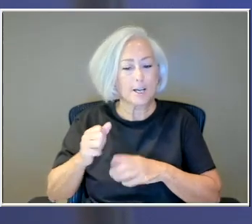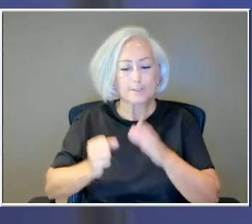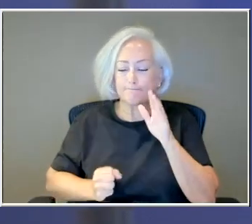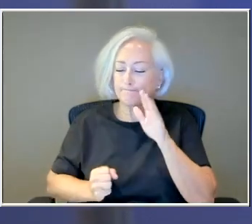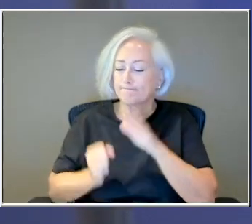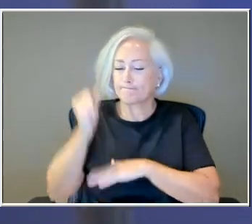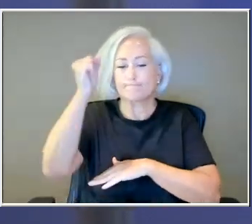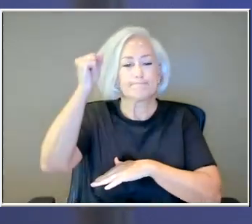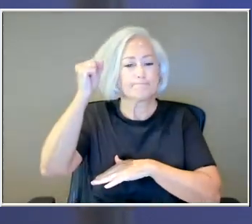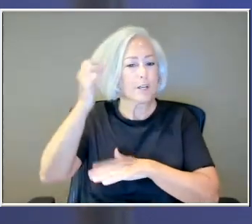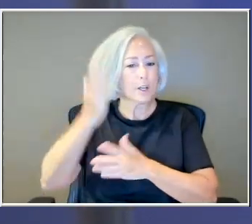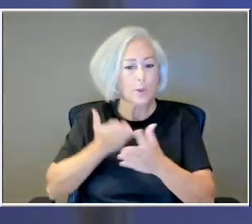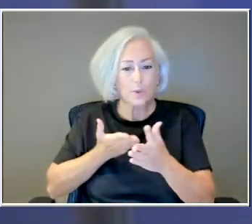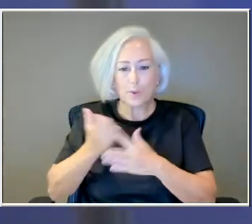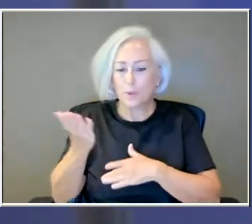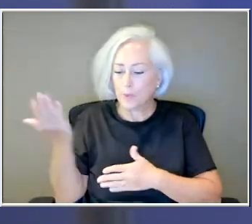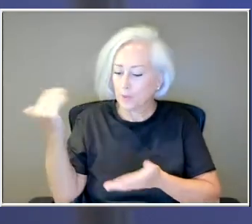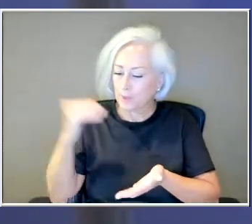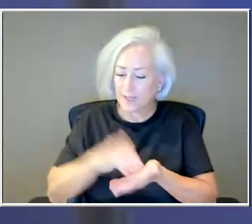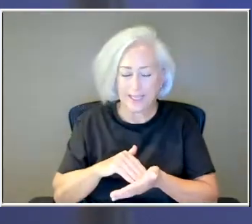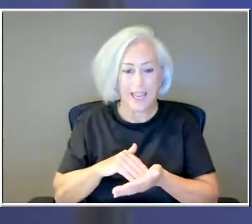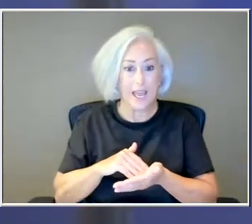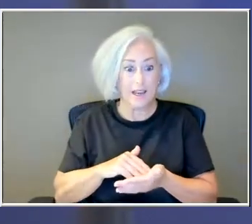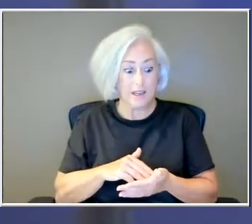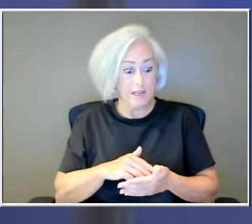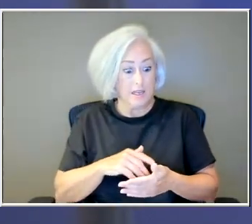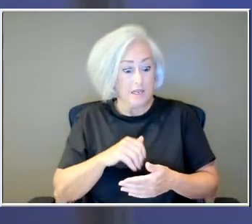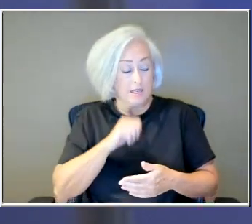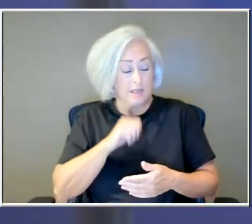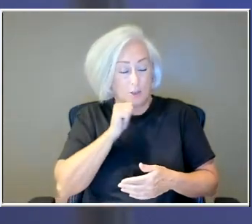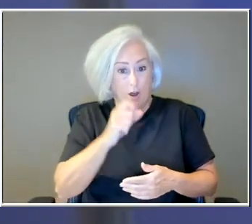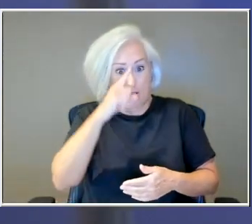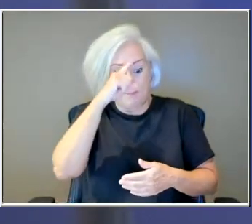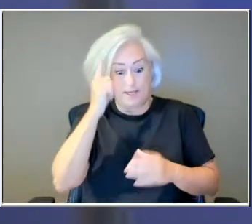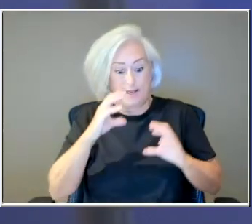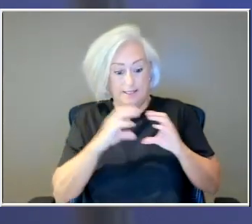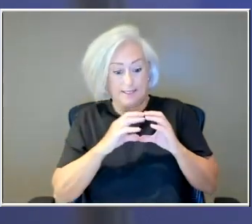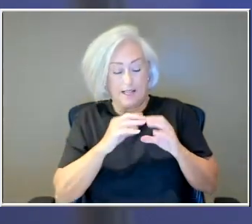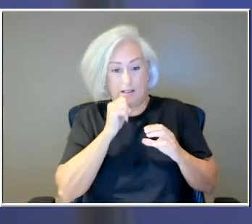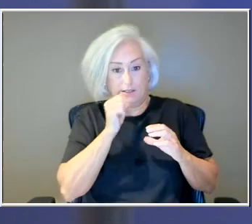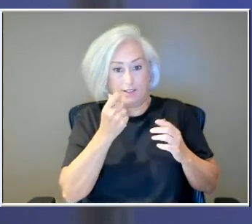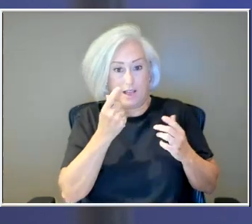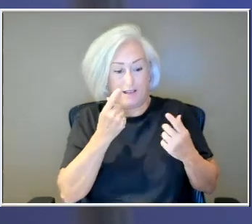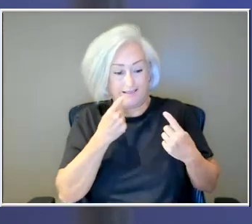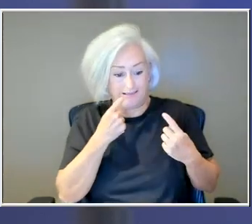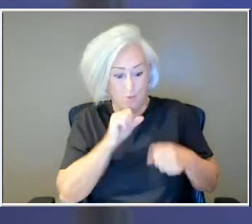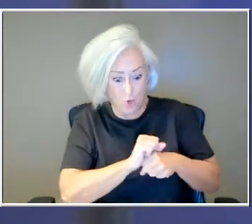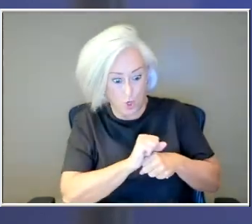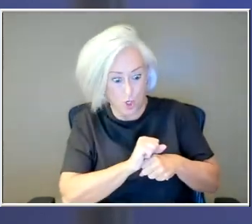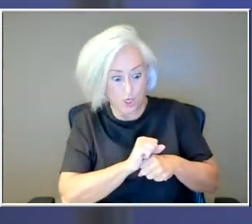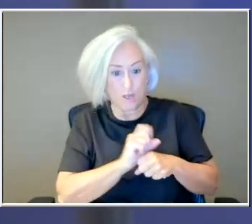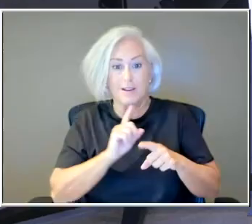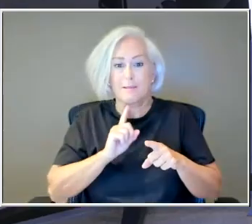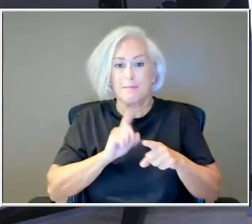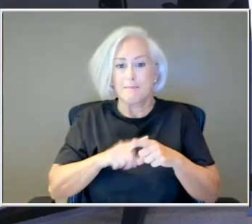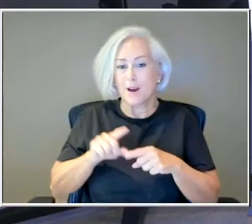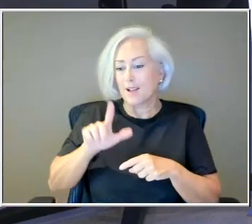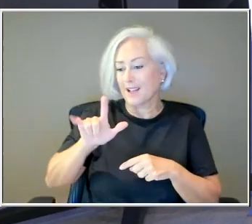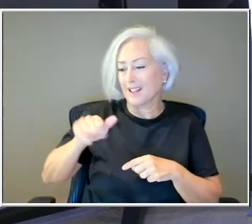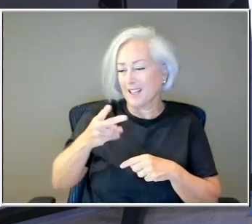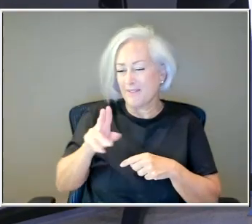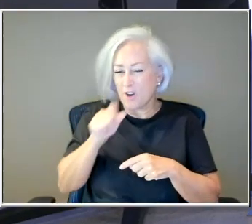lymphoma came back, not because of cells not working. The lymphoma is very crafty. That's what happened. Crafty. Mm-hmm. It's sneaky like